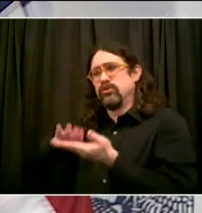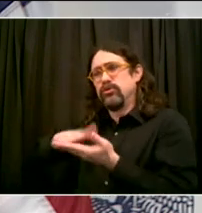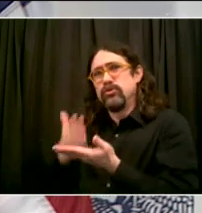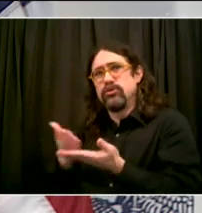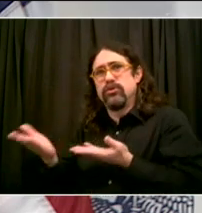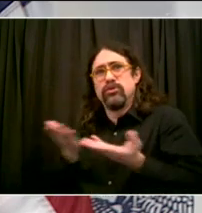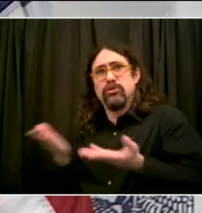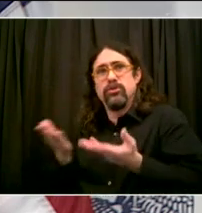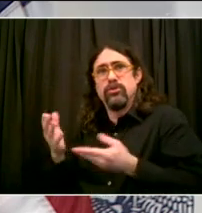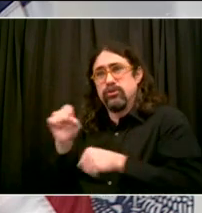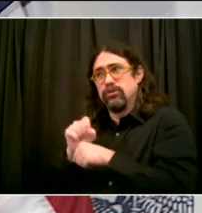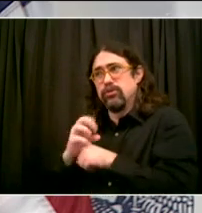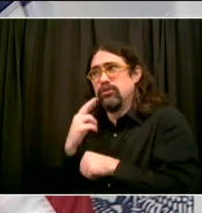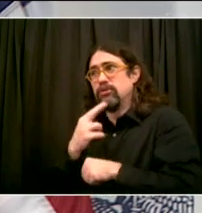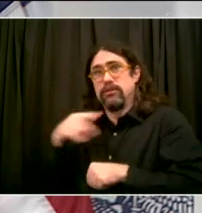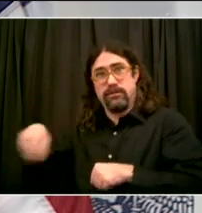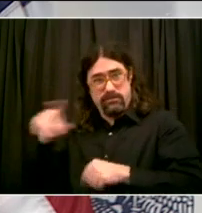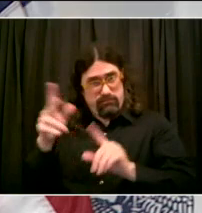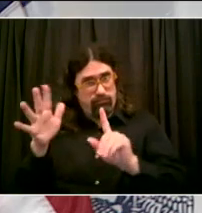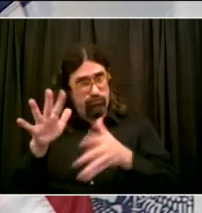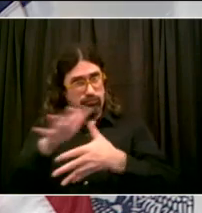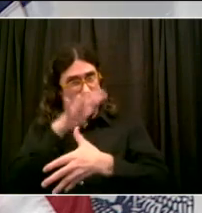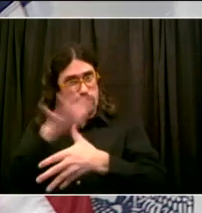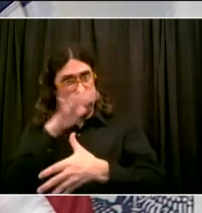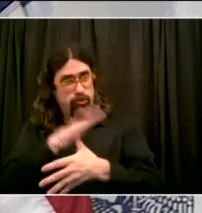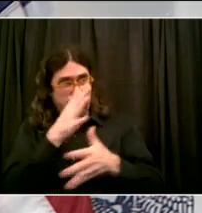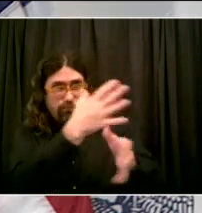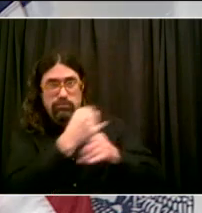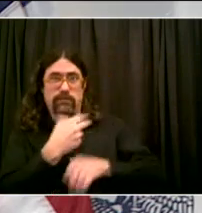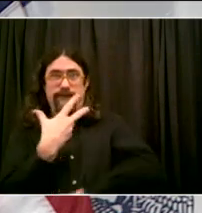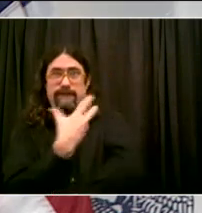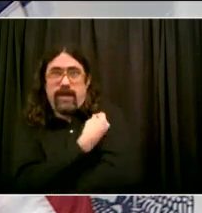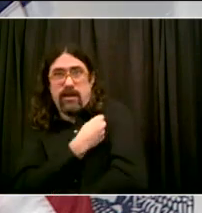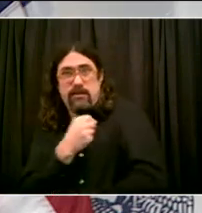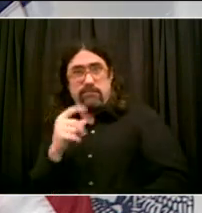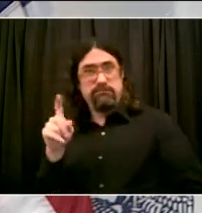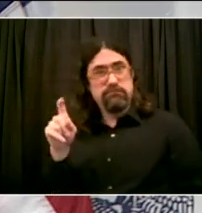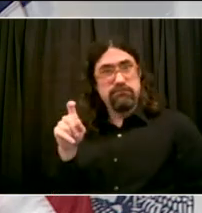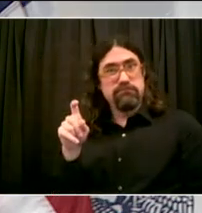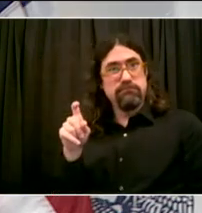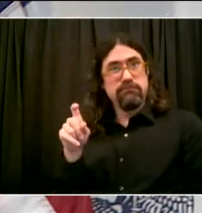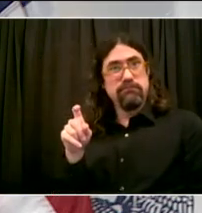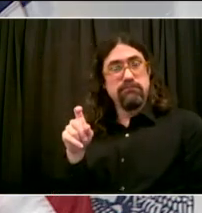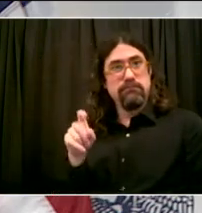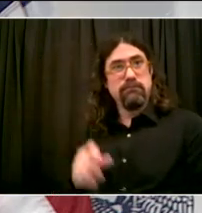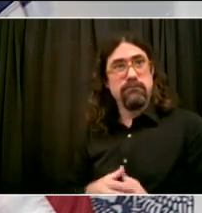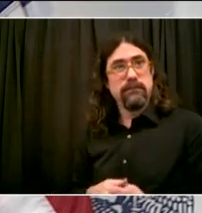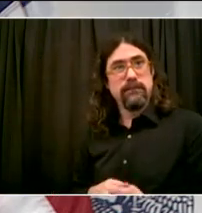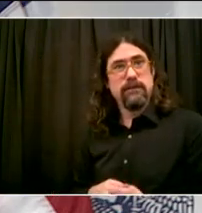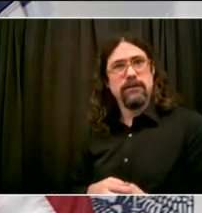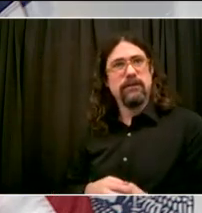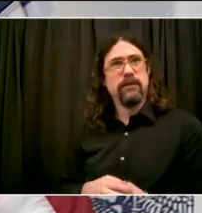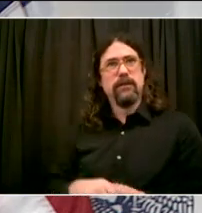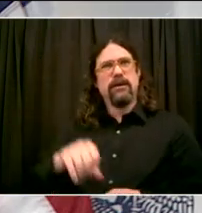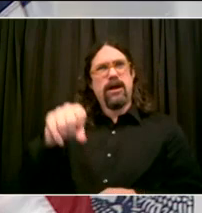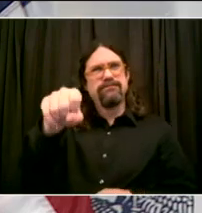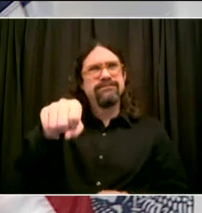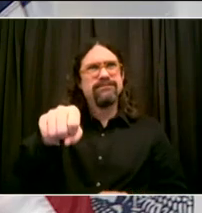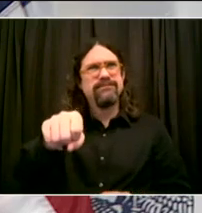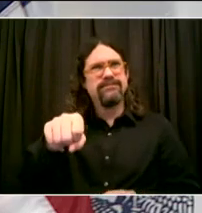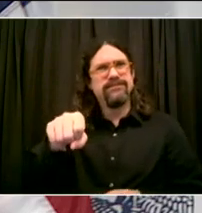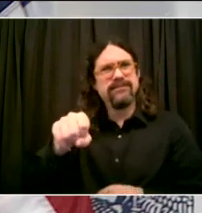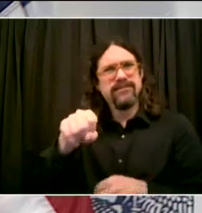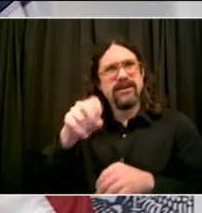Look, the restaurant workers now are going to be in enclosed places with people eating and